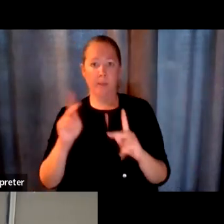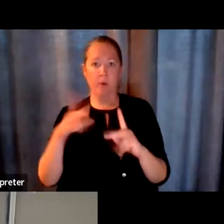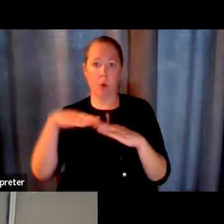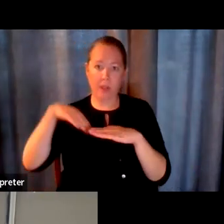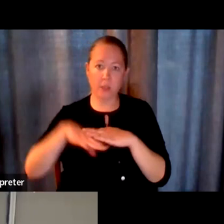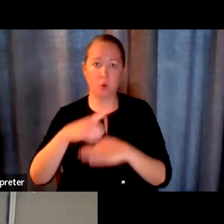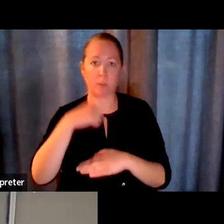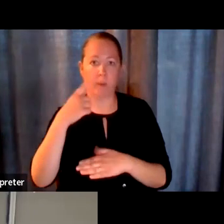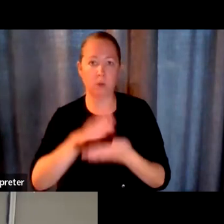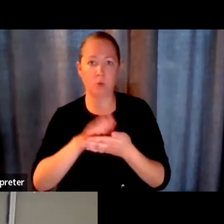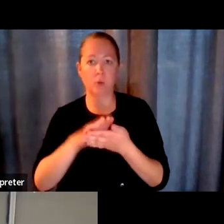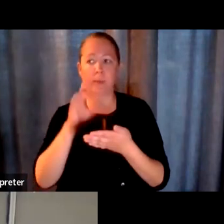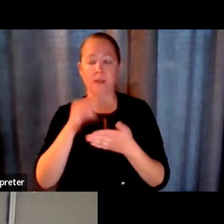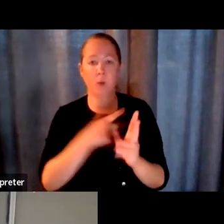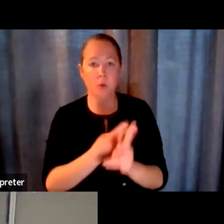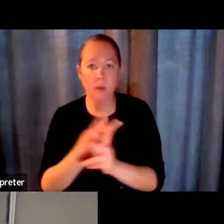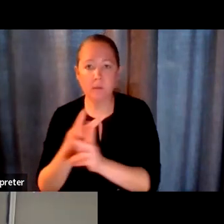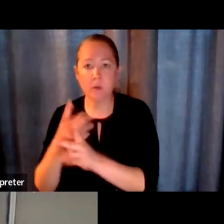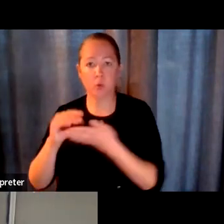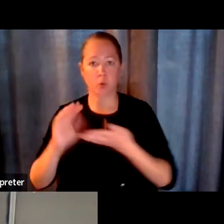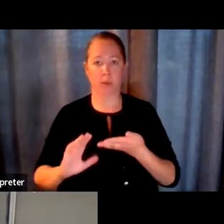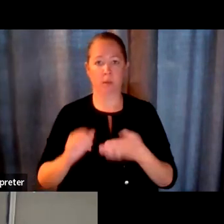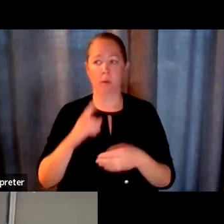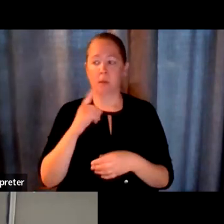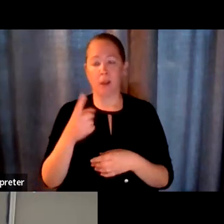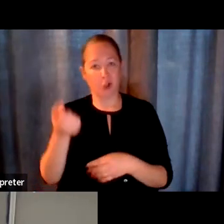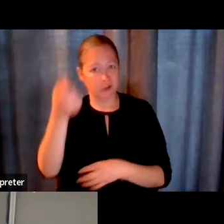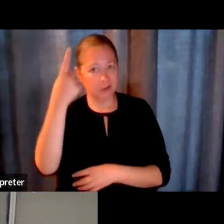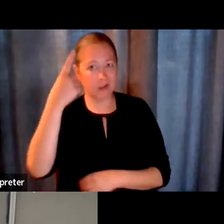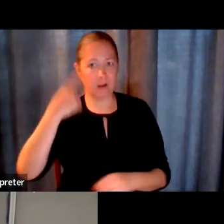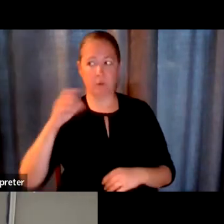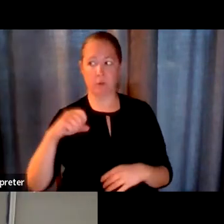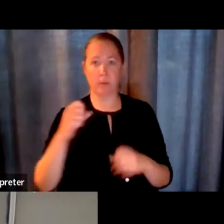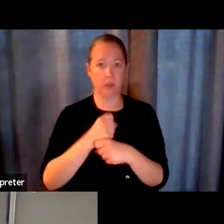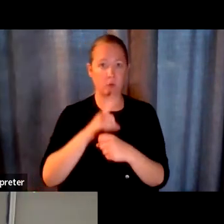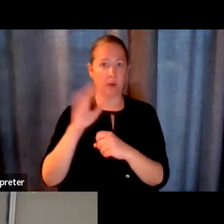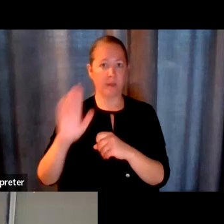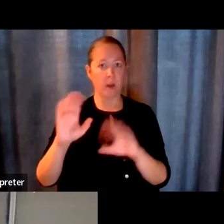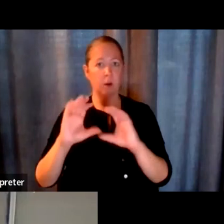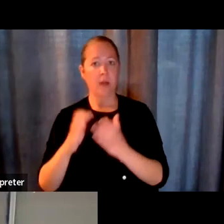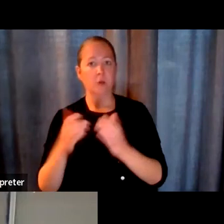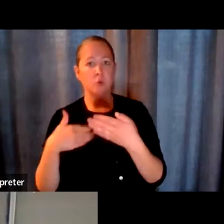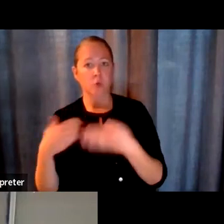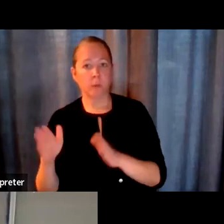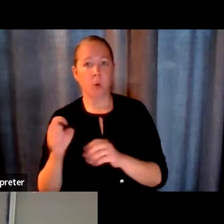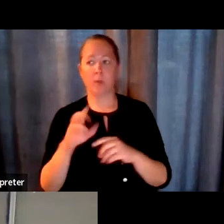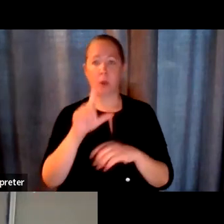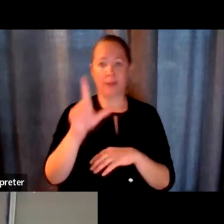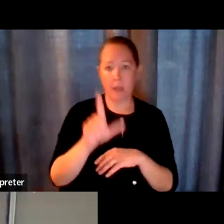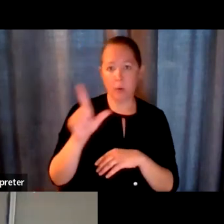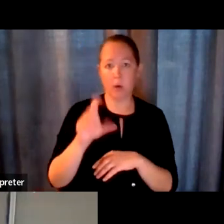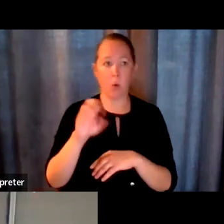they want to serve students, and they understand that to serve students, they have to make sure that their classroom or their football field or their library